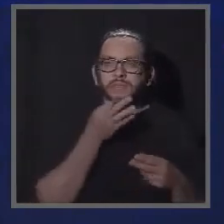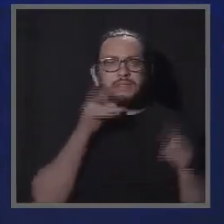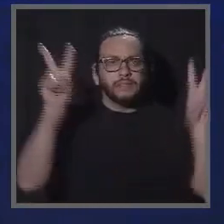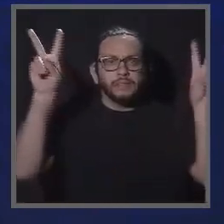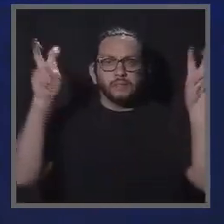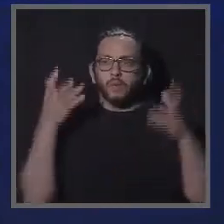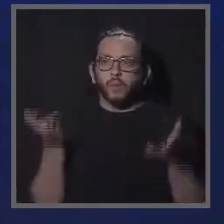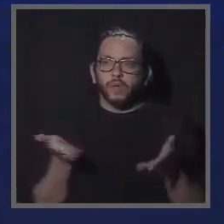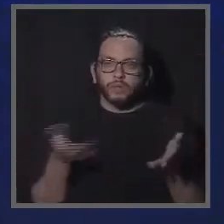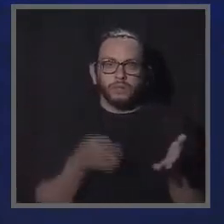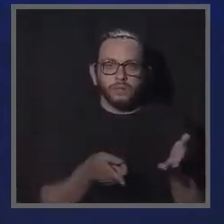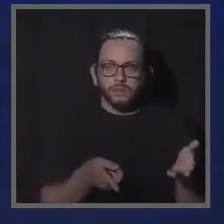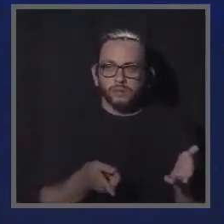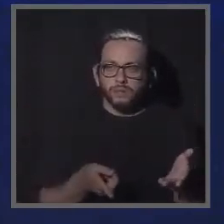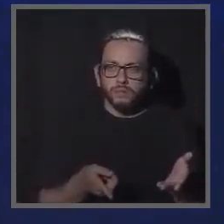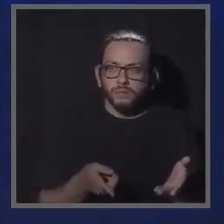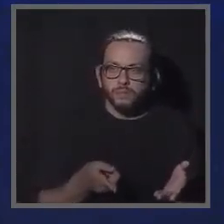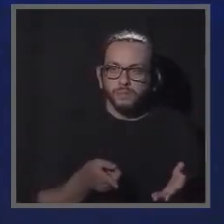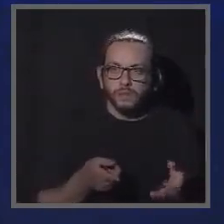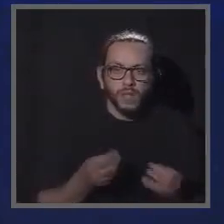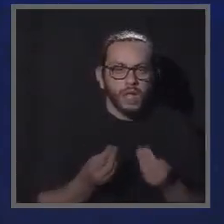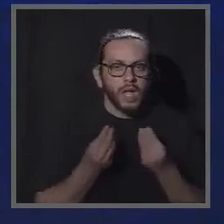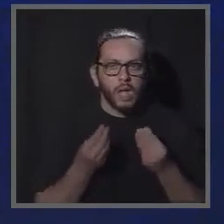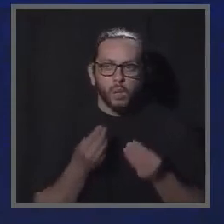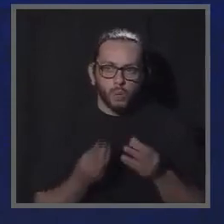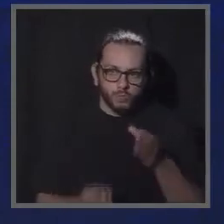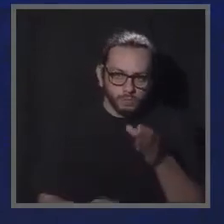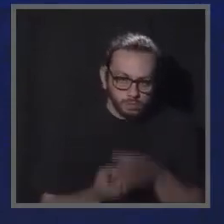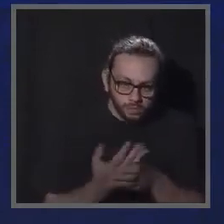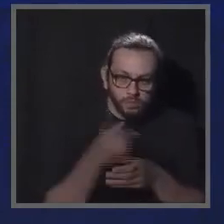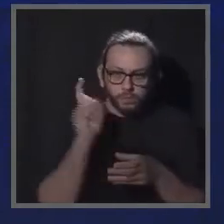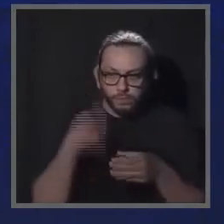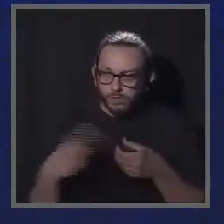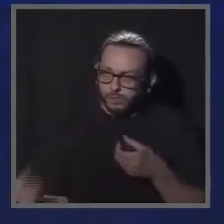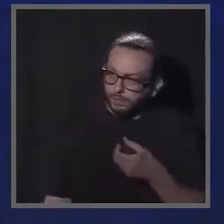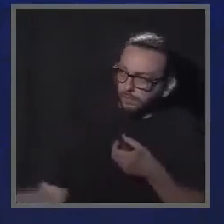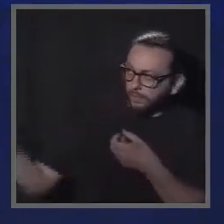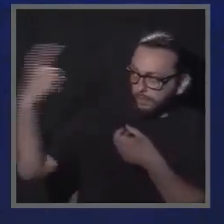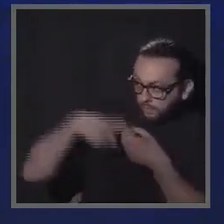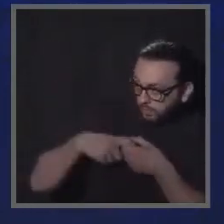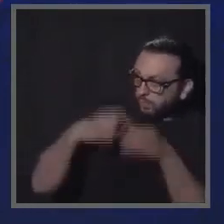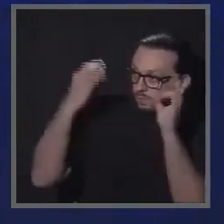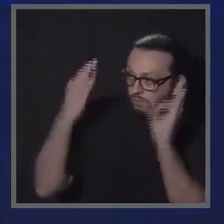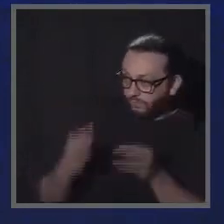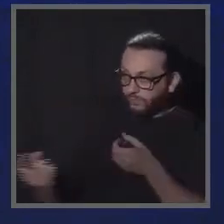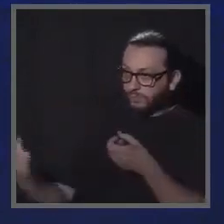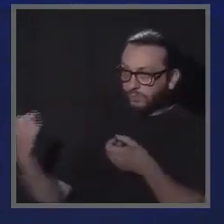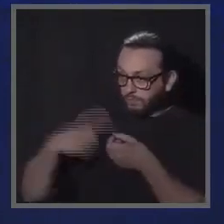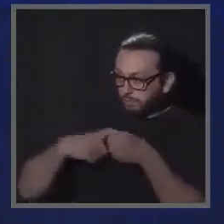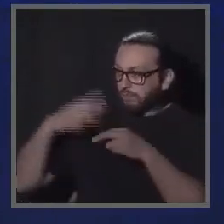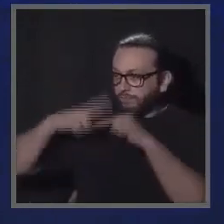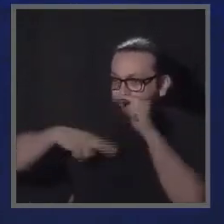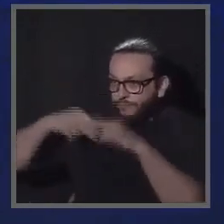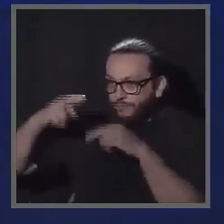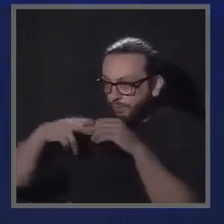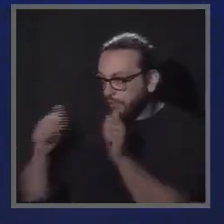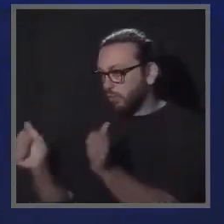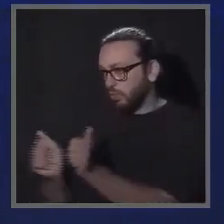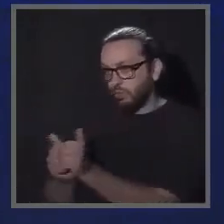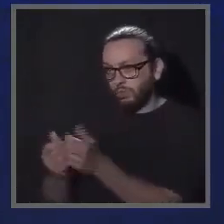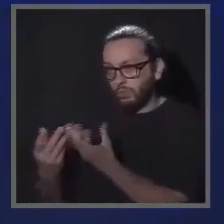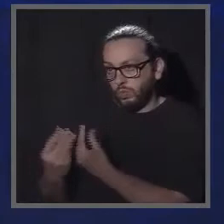time. And so construction is also done with our formal and informal partners. And we have here an example